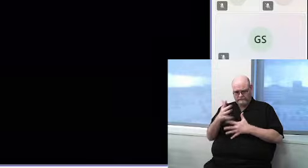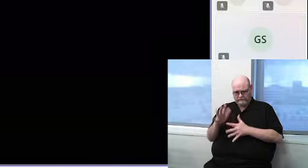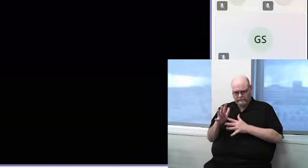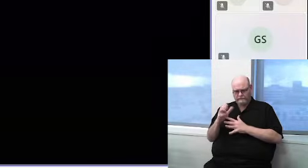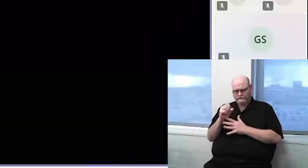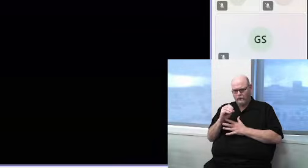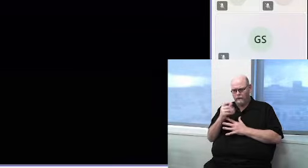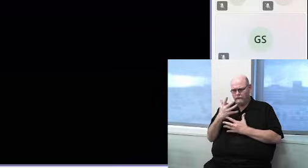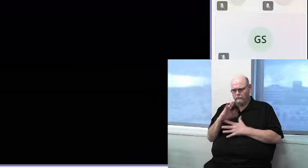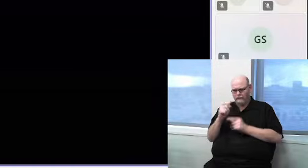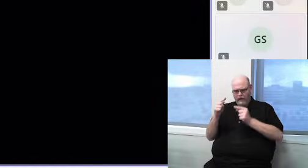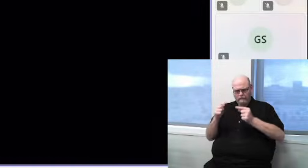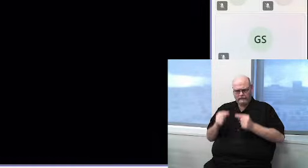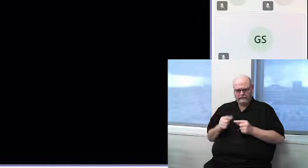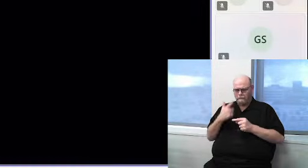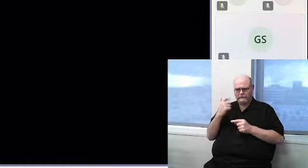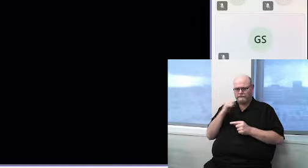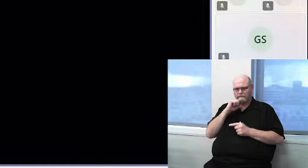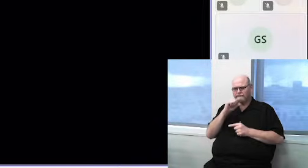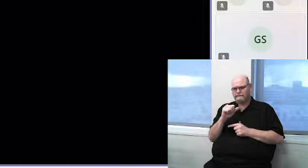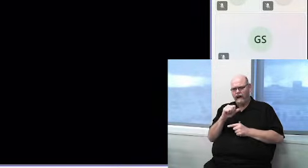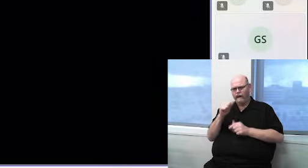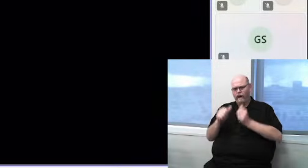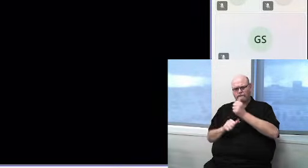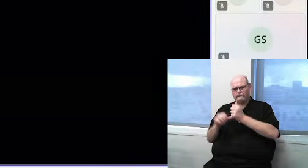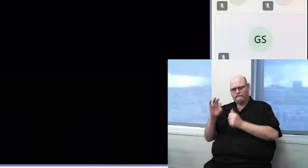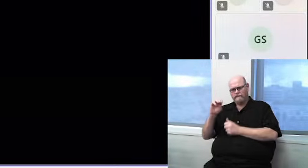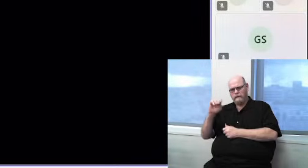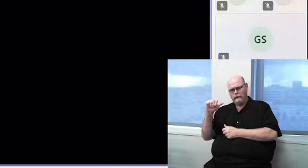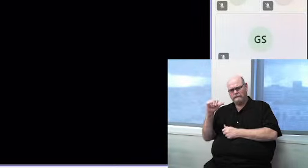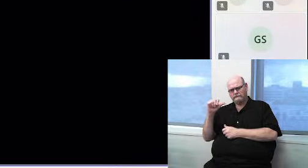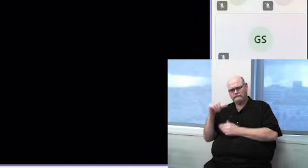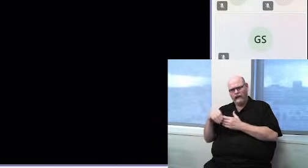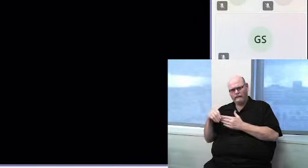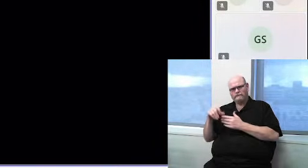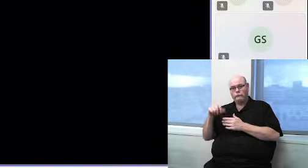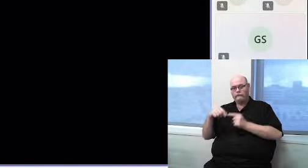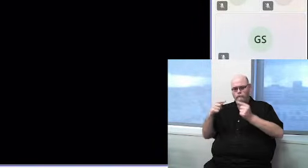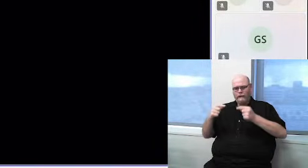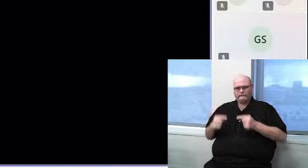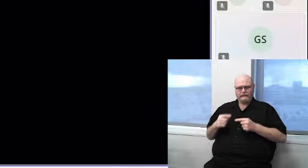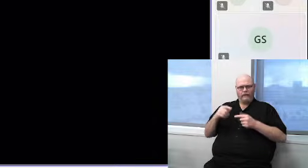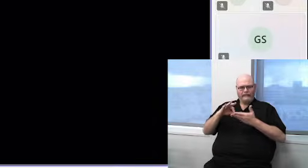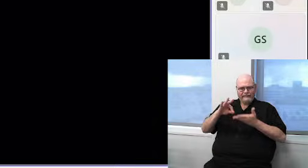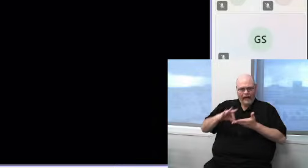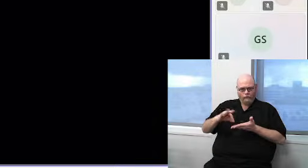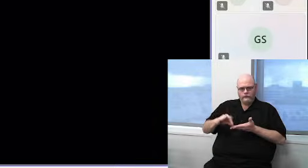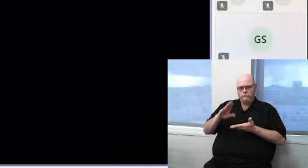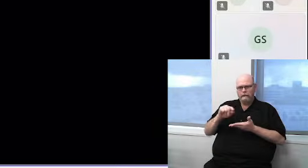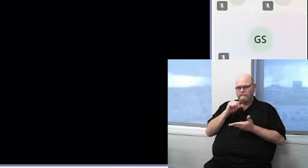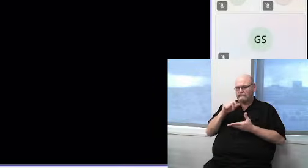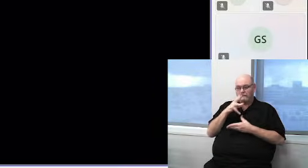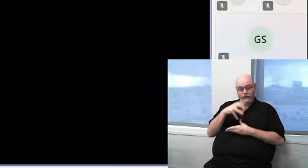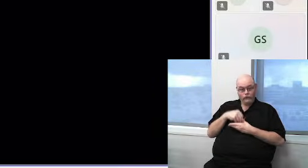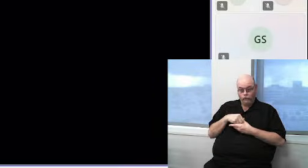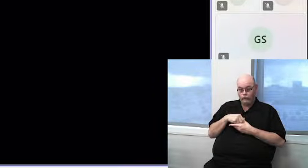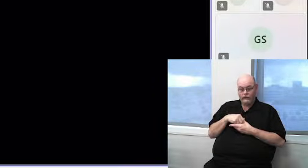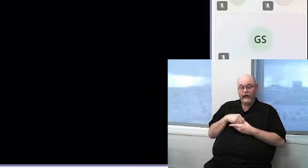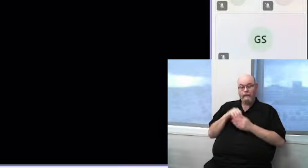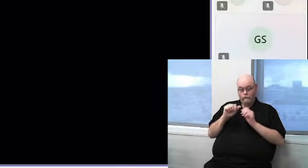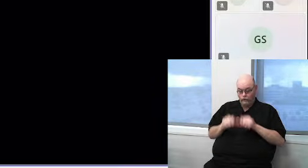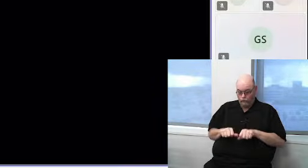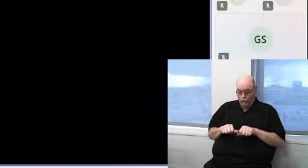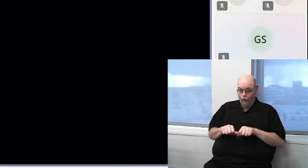federal funds, so let's reconcile it because it was included on the FEMA dollars. So we do reconcile that accounting of it. But if it was